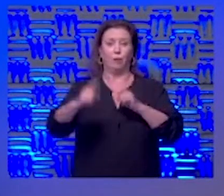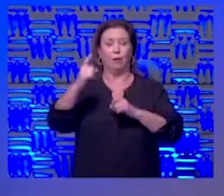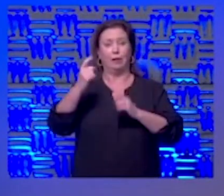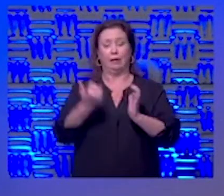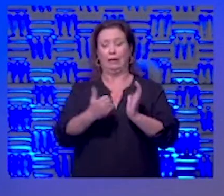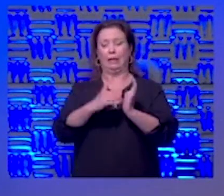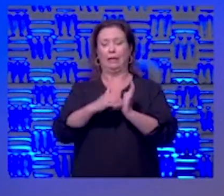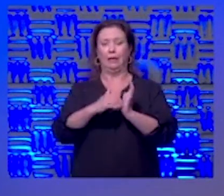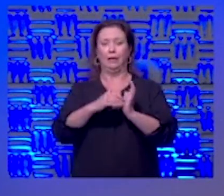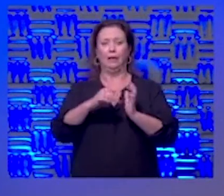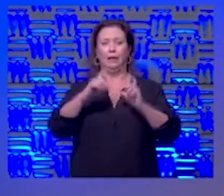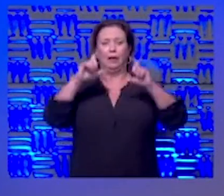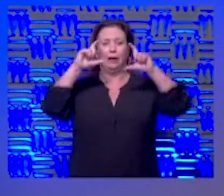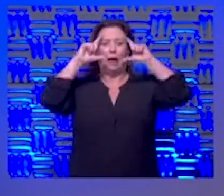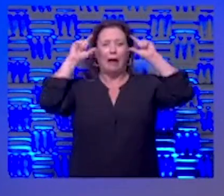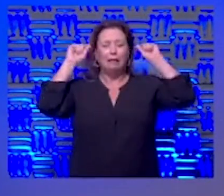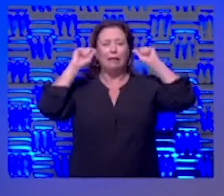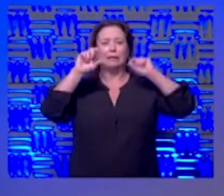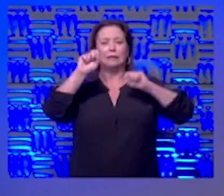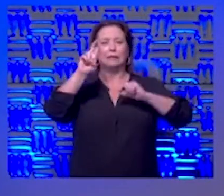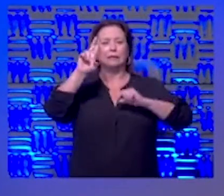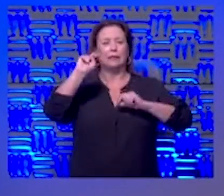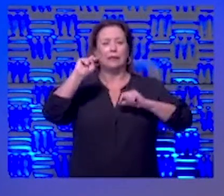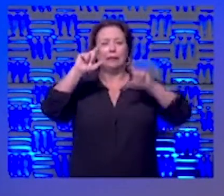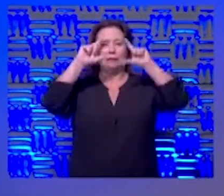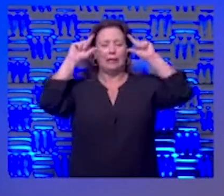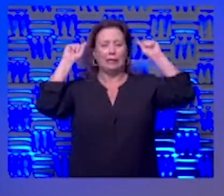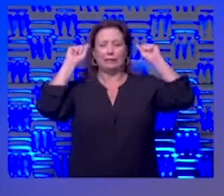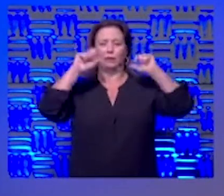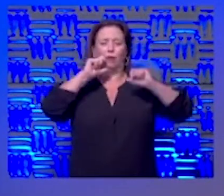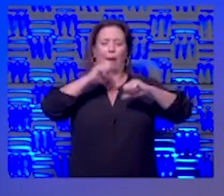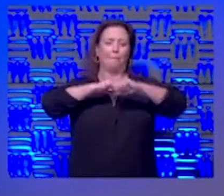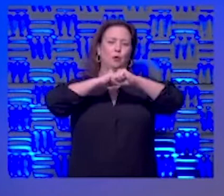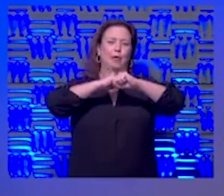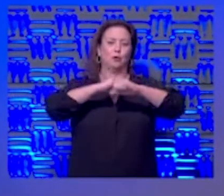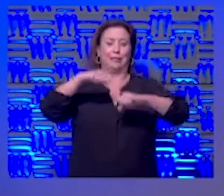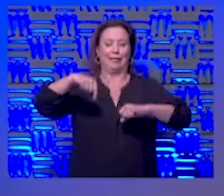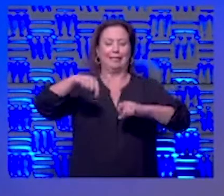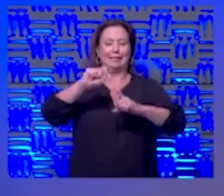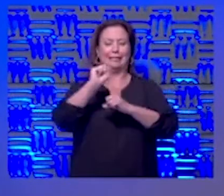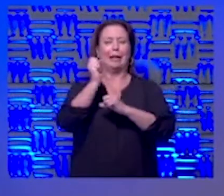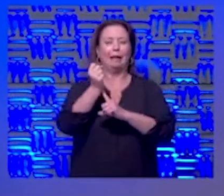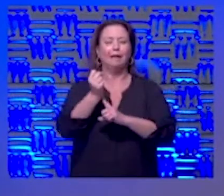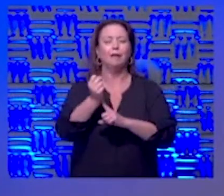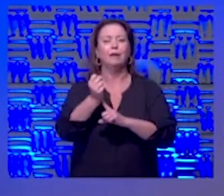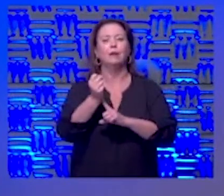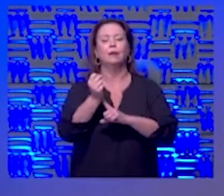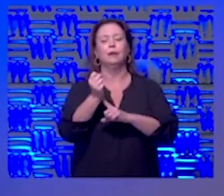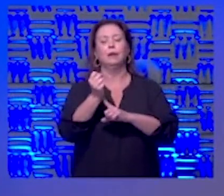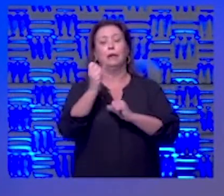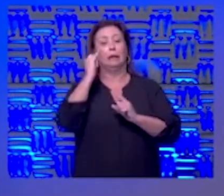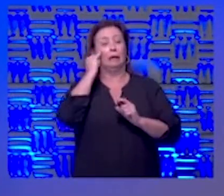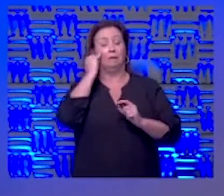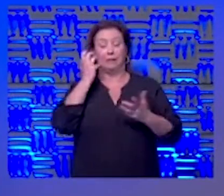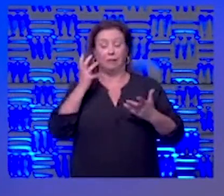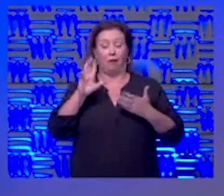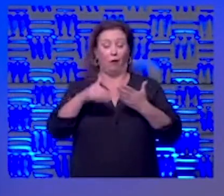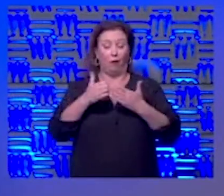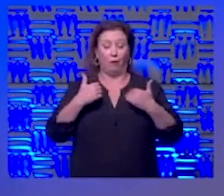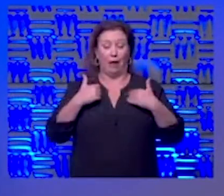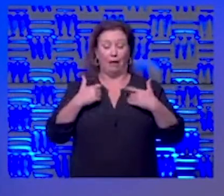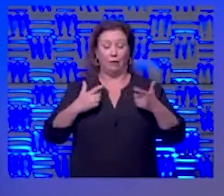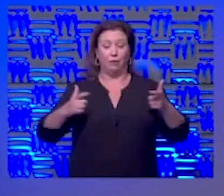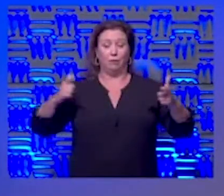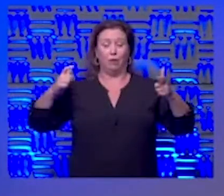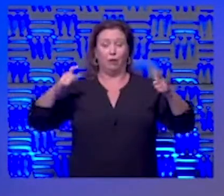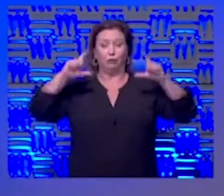Again, we wouldn't consider eyeglasses or sunglasses eye protection in the healthcare setting, But, certainly if that's all you had and you had